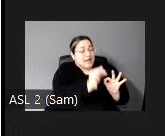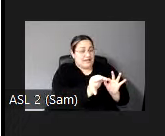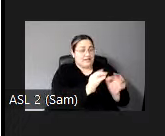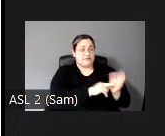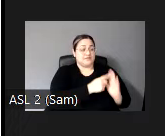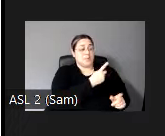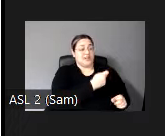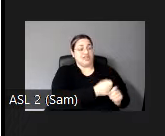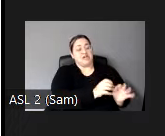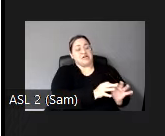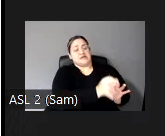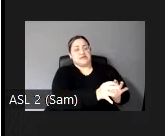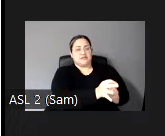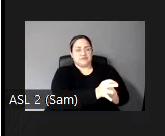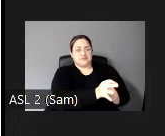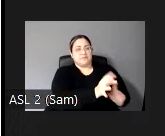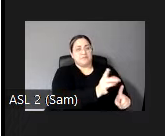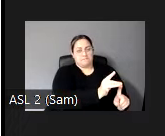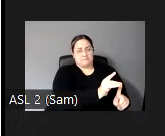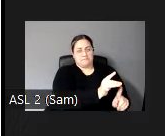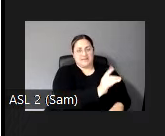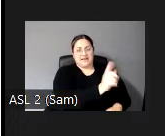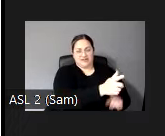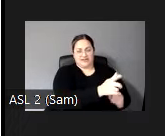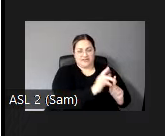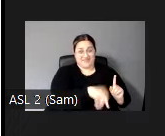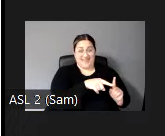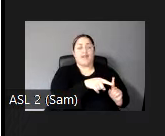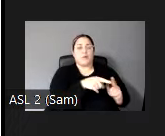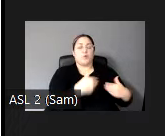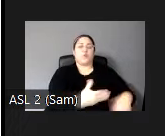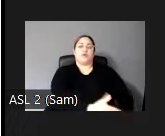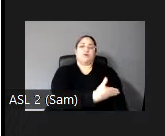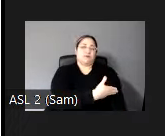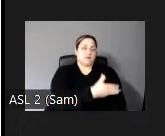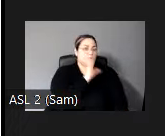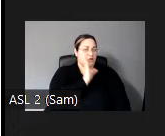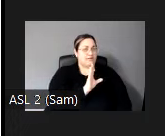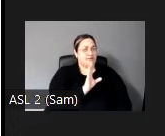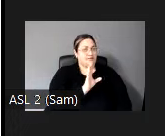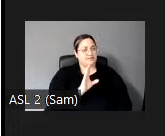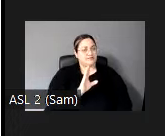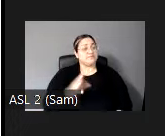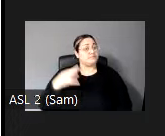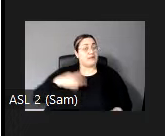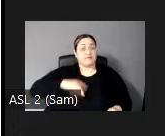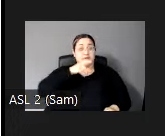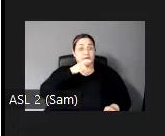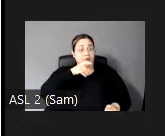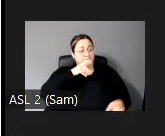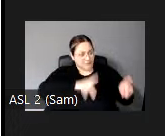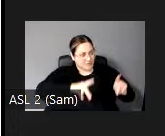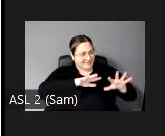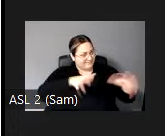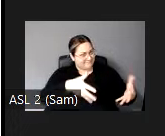years, the impact on you personally would be quite profound, as well as on the system as a whole. So these are